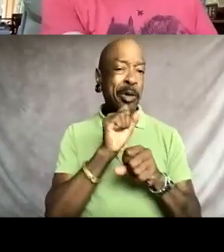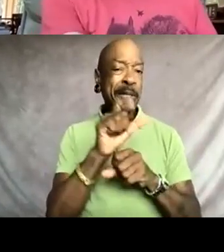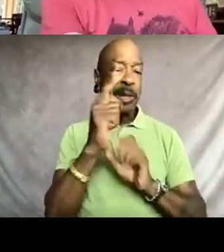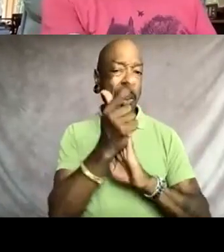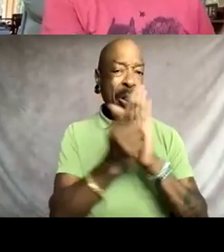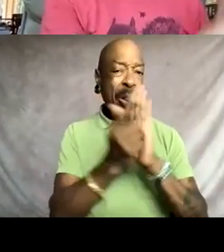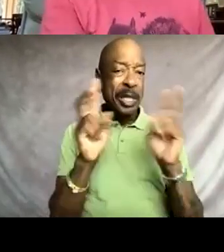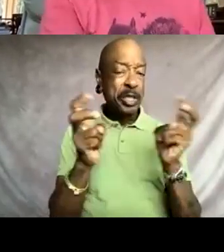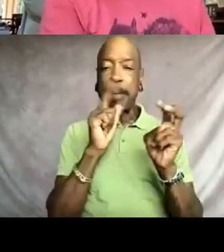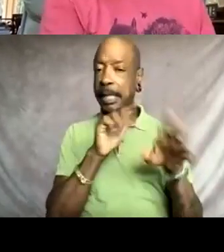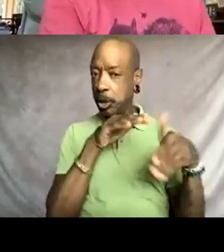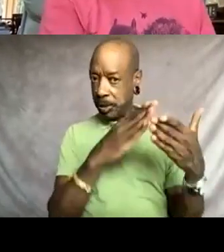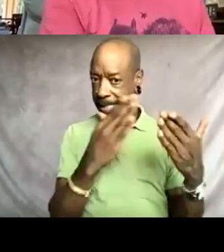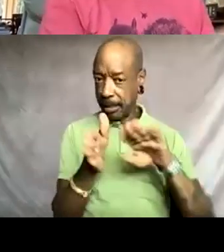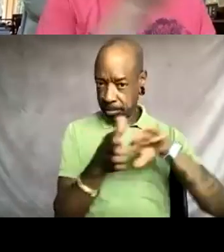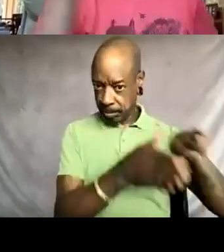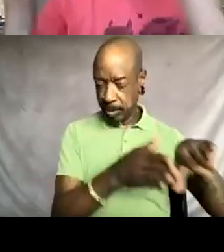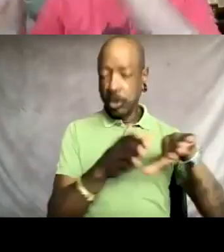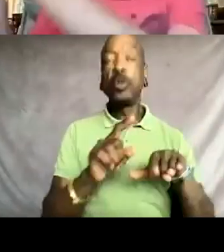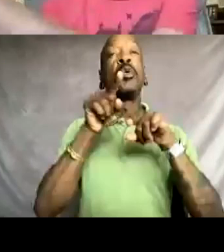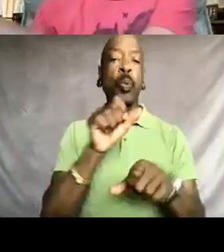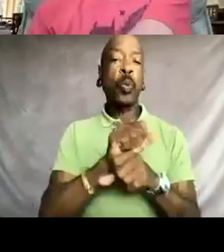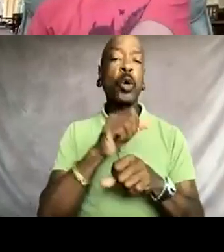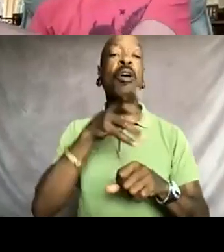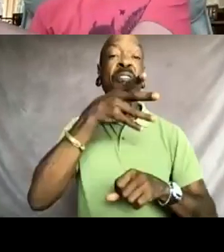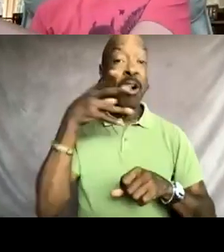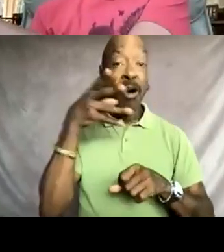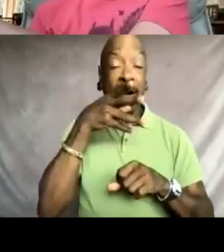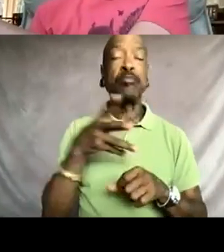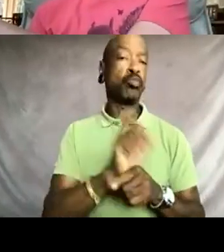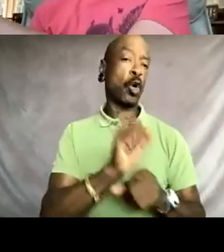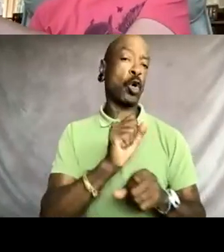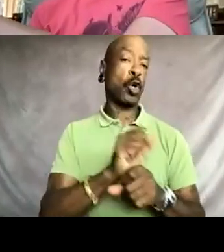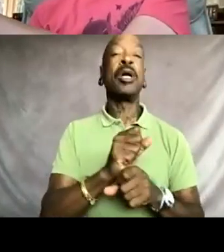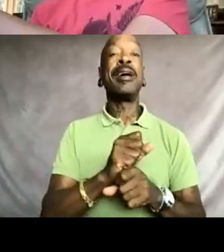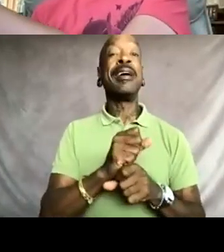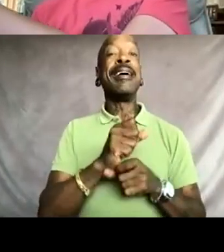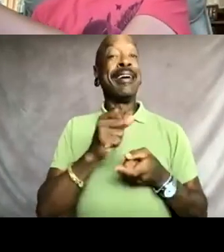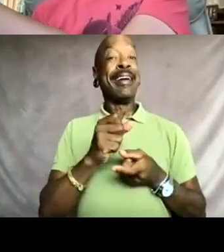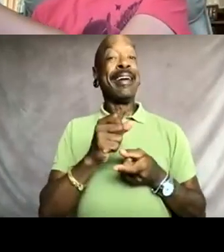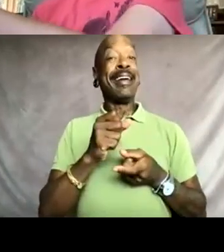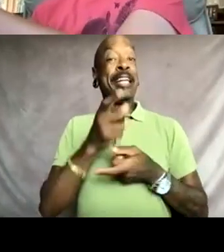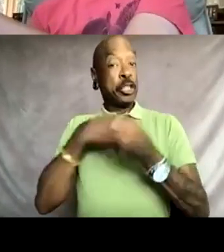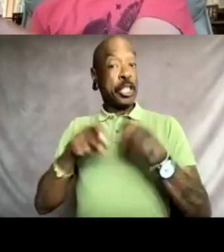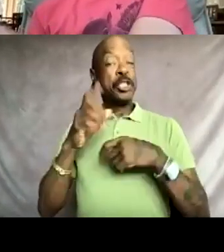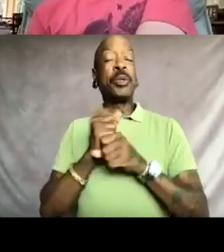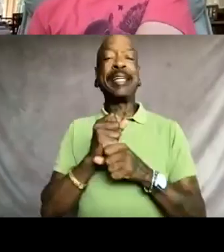even going to address that. But let's say you go and work on a farm and in exchange, you get housing. What the IRS would say is that you need